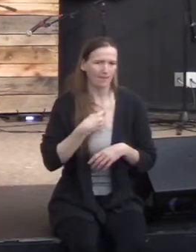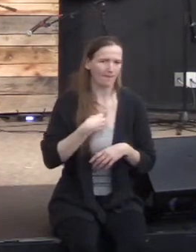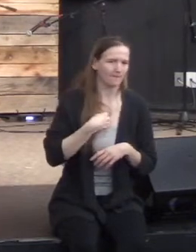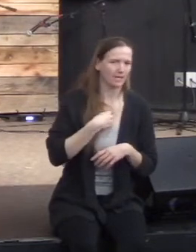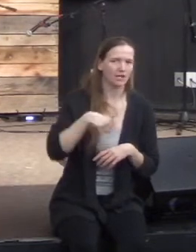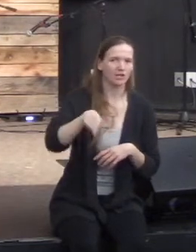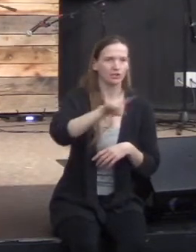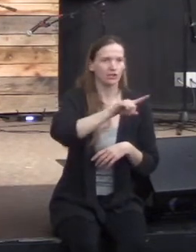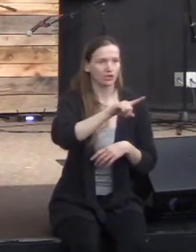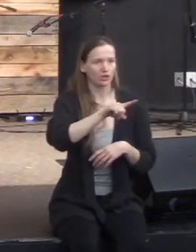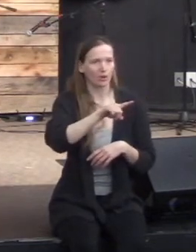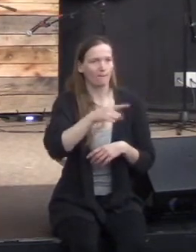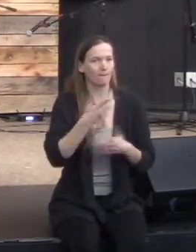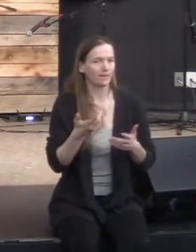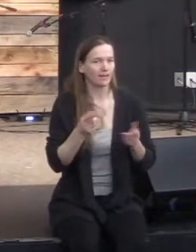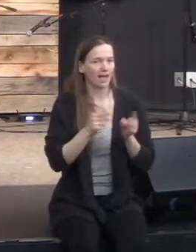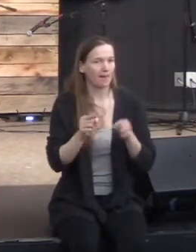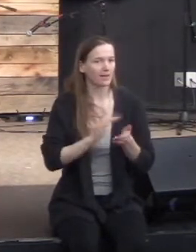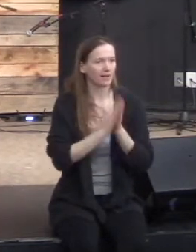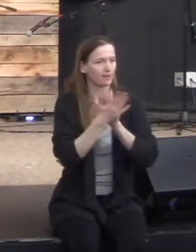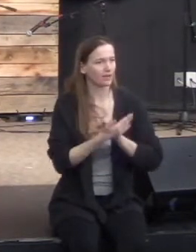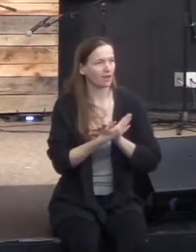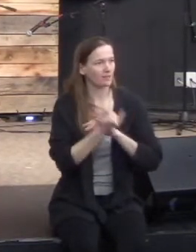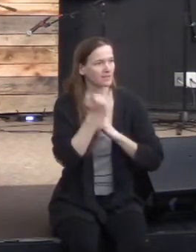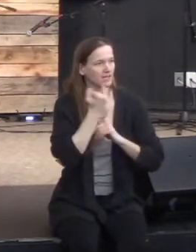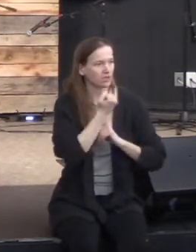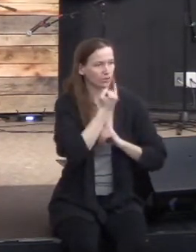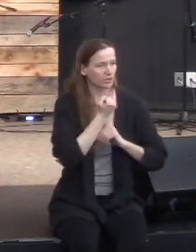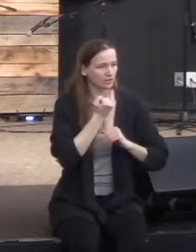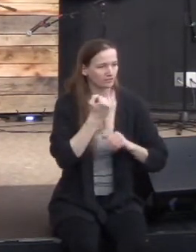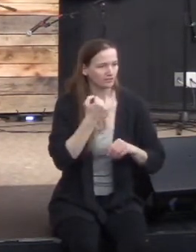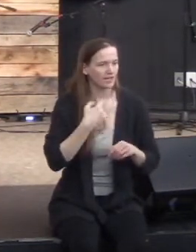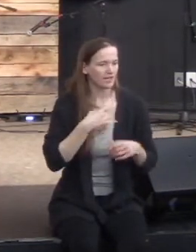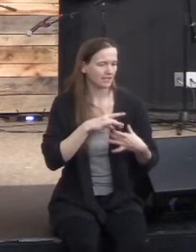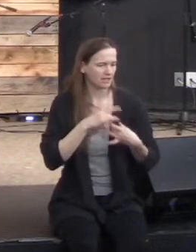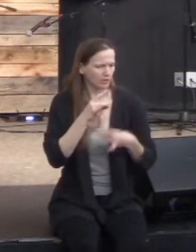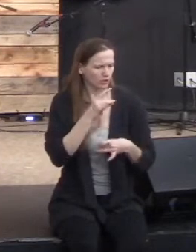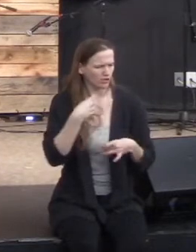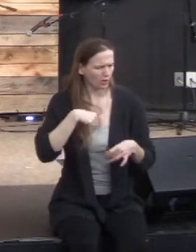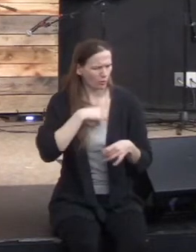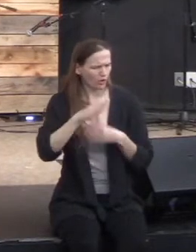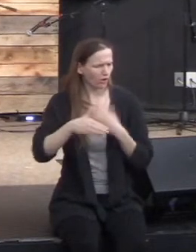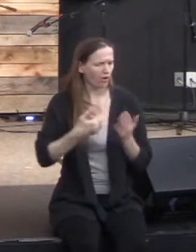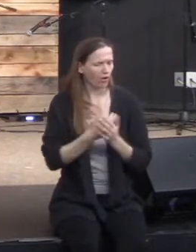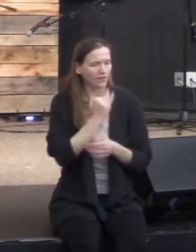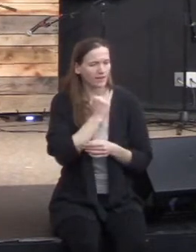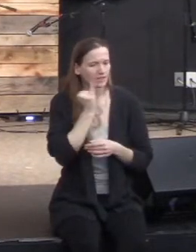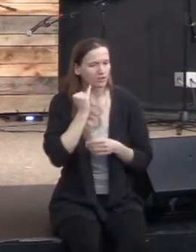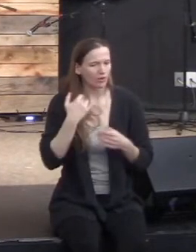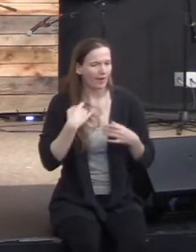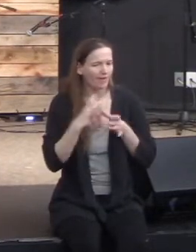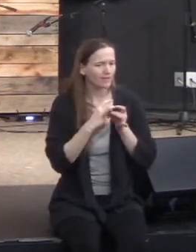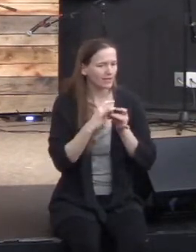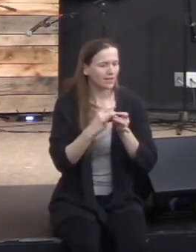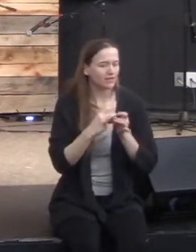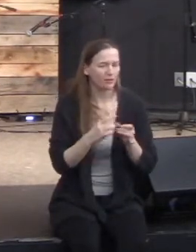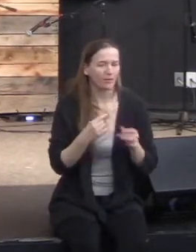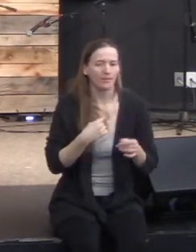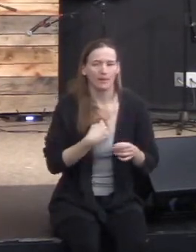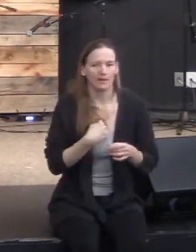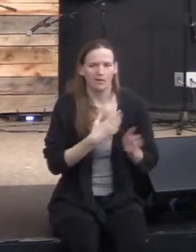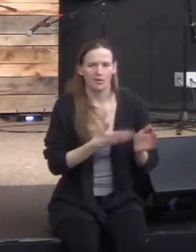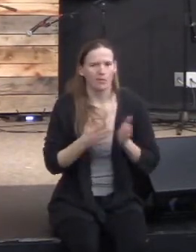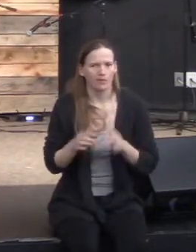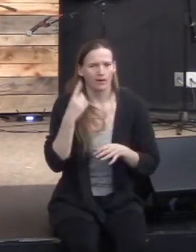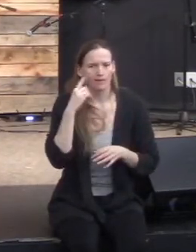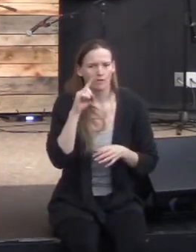becomes Israel, and we are spiritual Israel. There's a connection there. But man, I was not prepared. What started off as